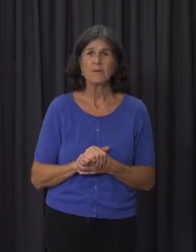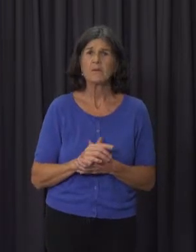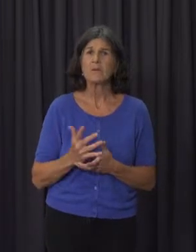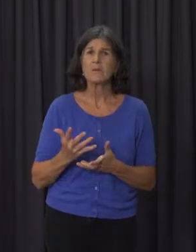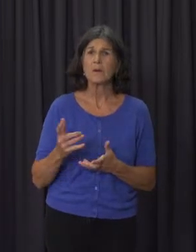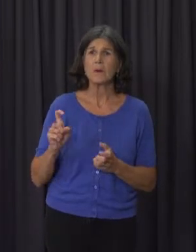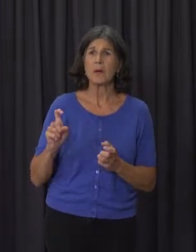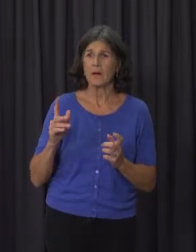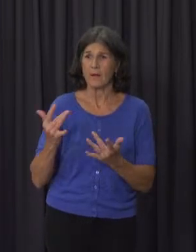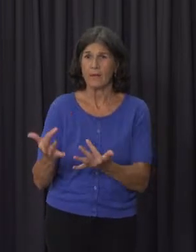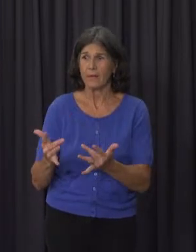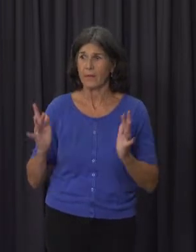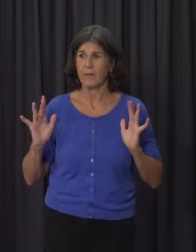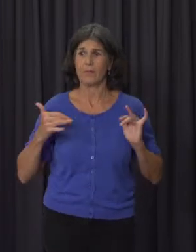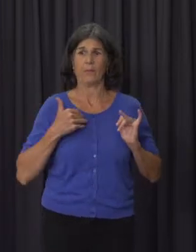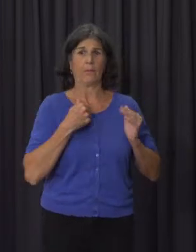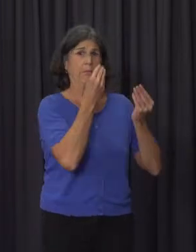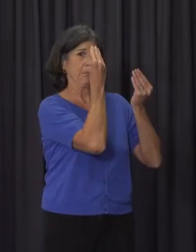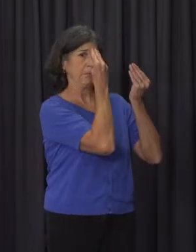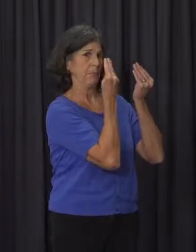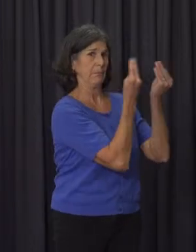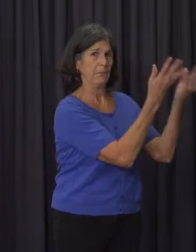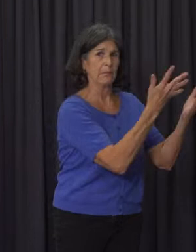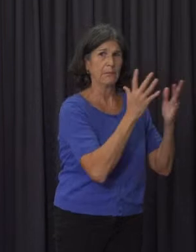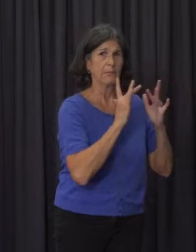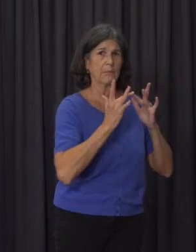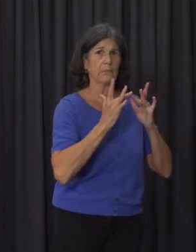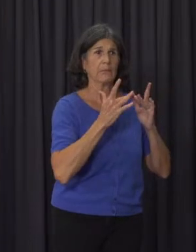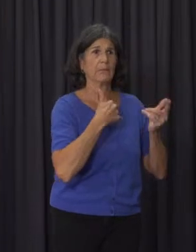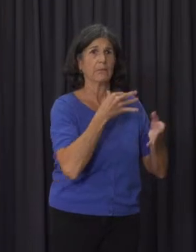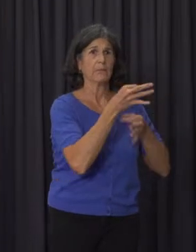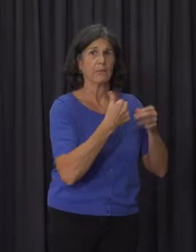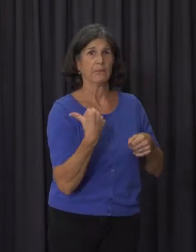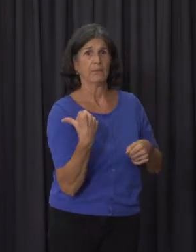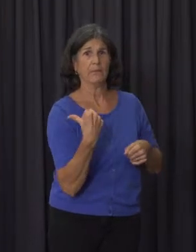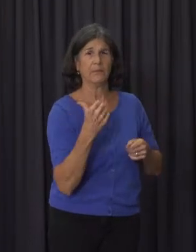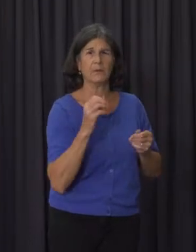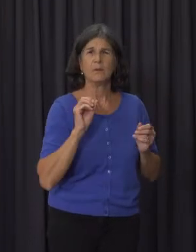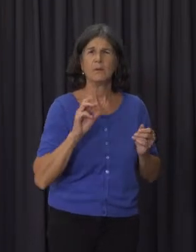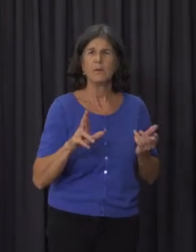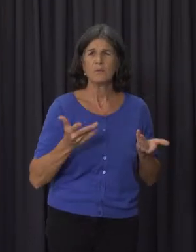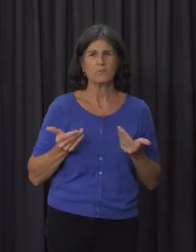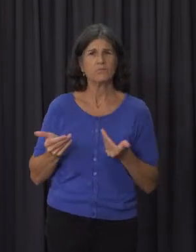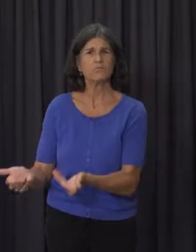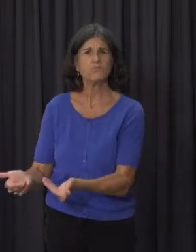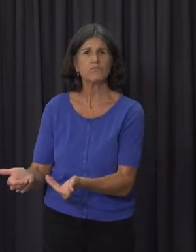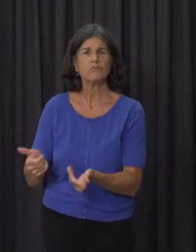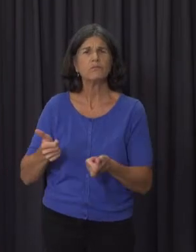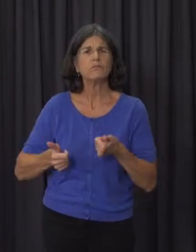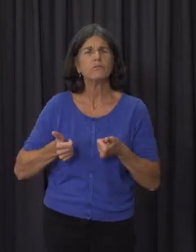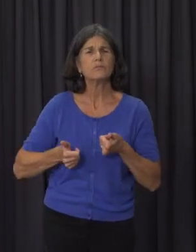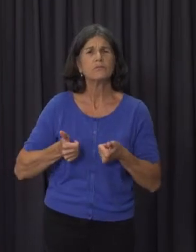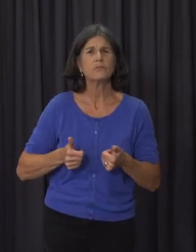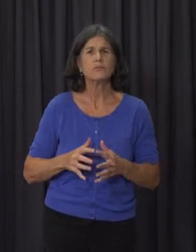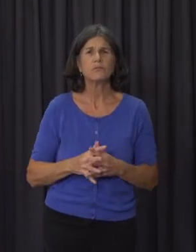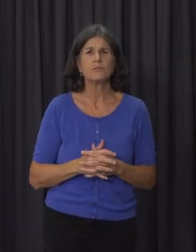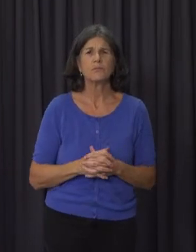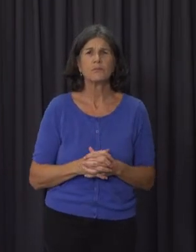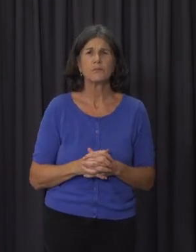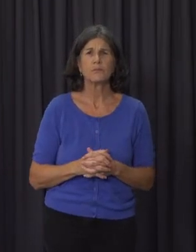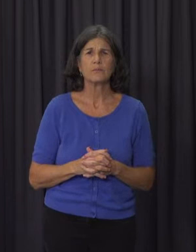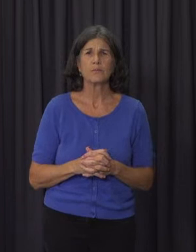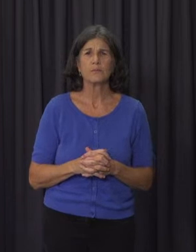system rather than it might in the rest of the province and the areas outside of the fire protection area?